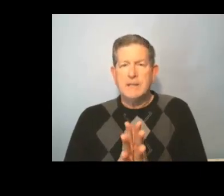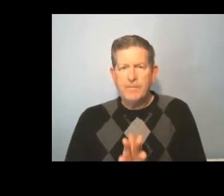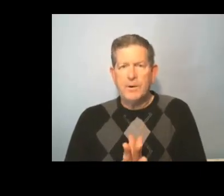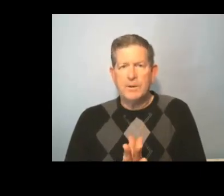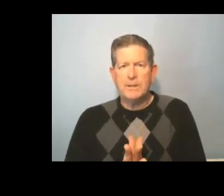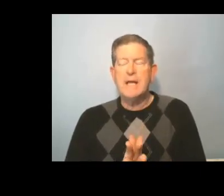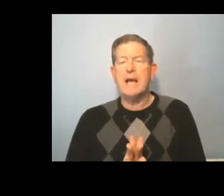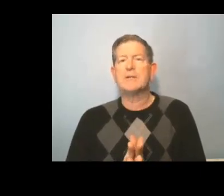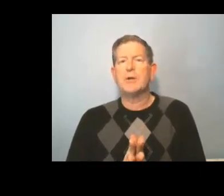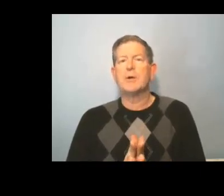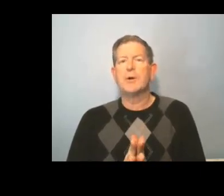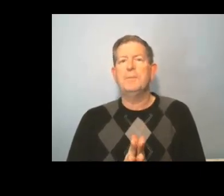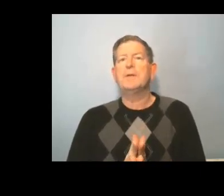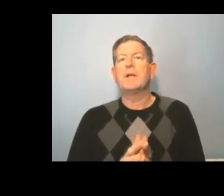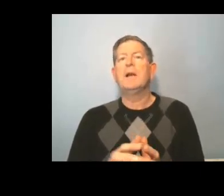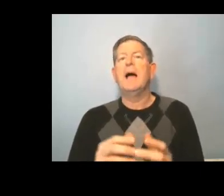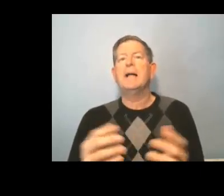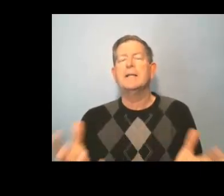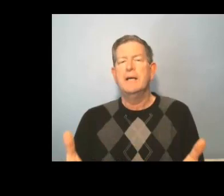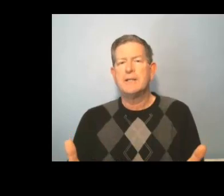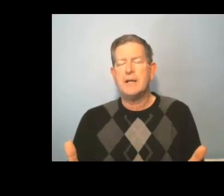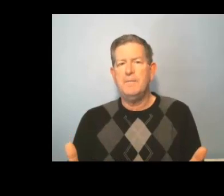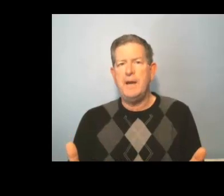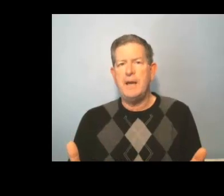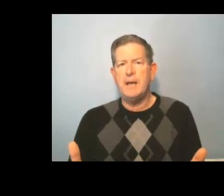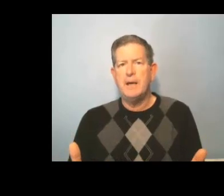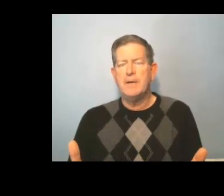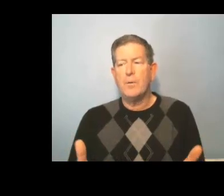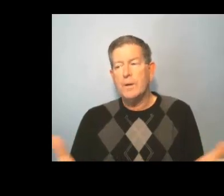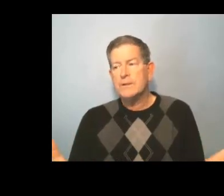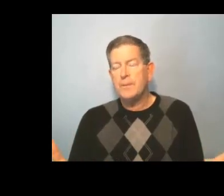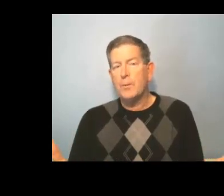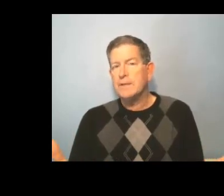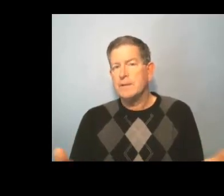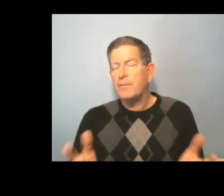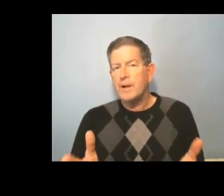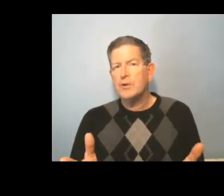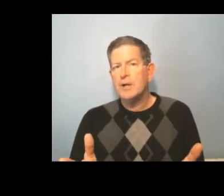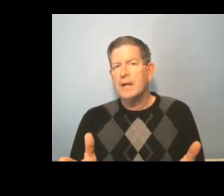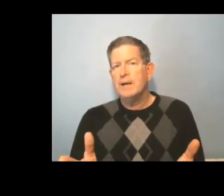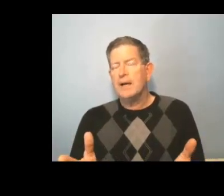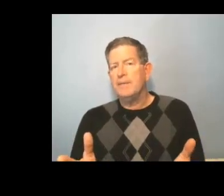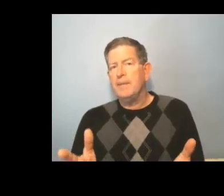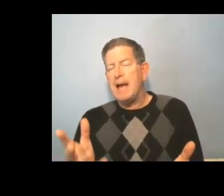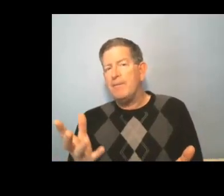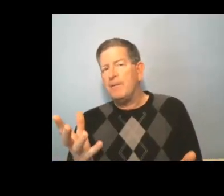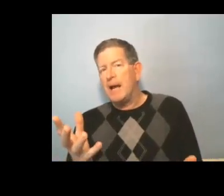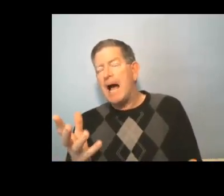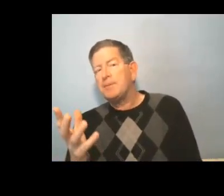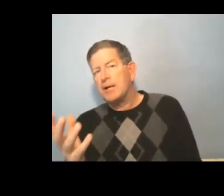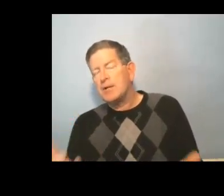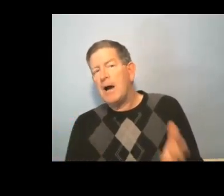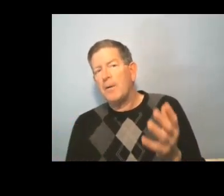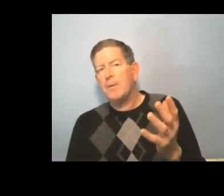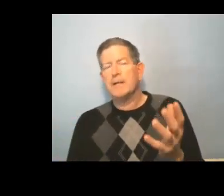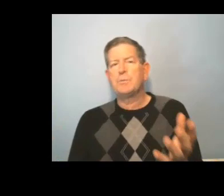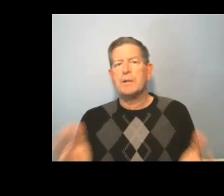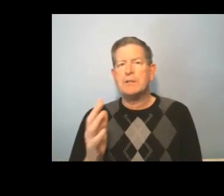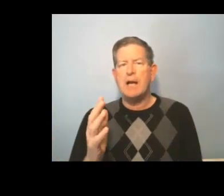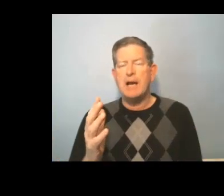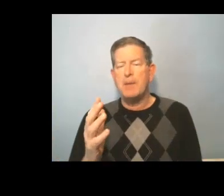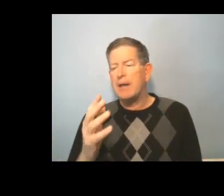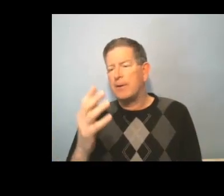necessarily a difficult task to learn, but there's a lot to convey for one simple reason. The French have an option as to how they